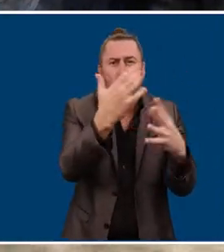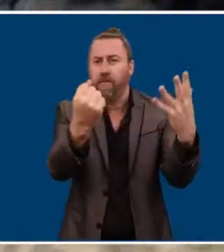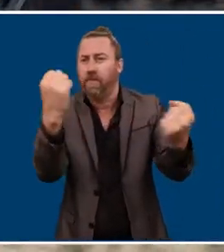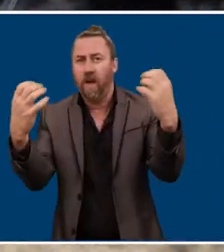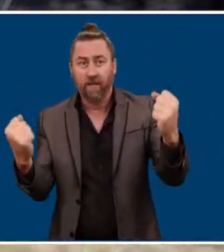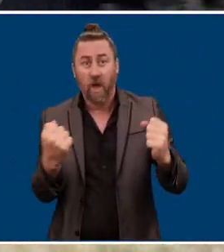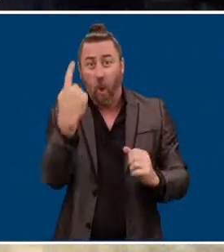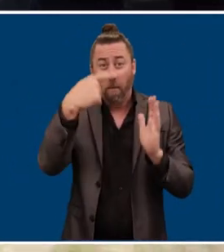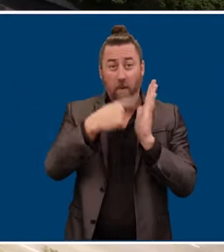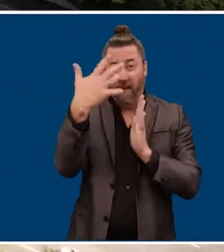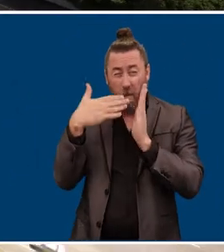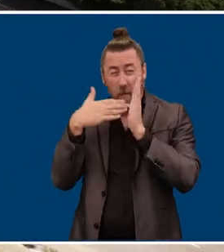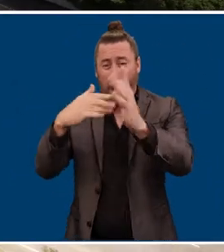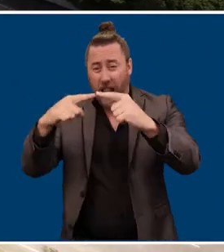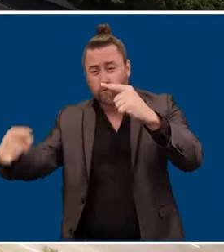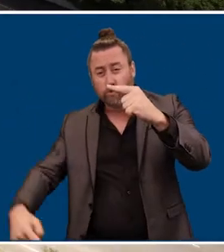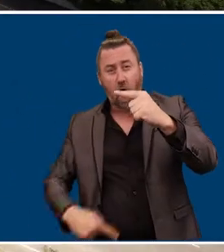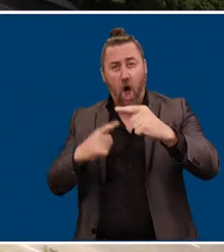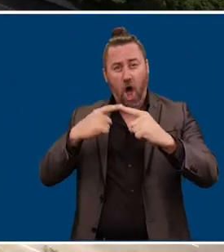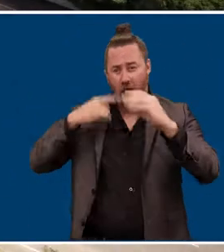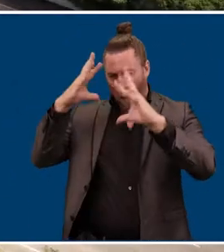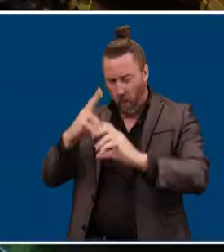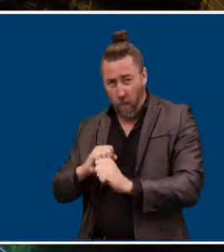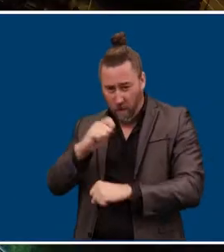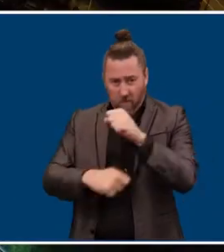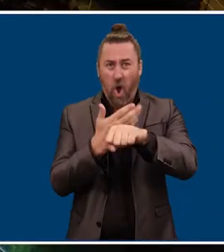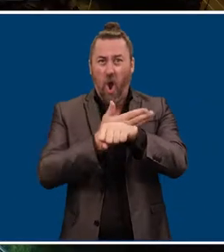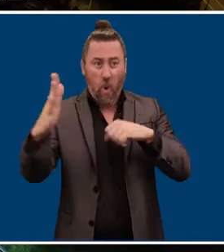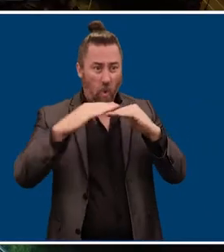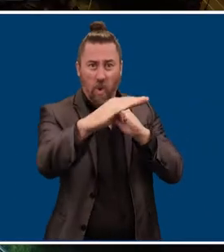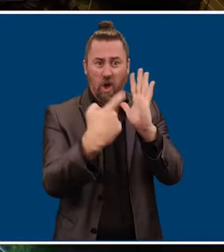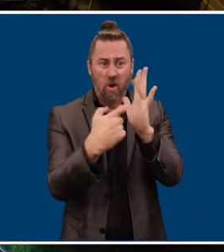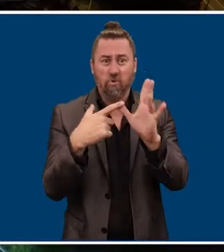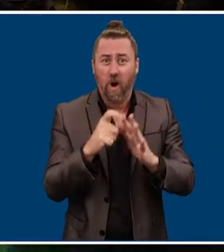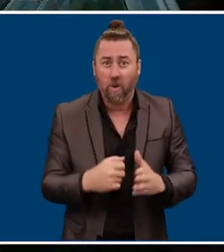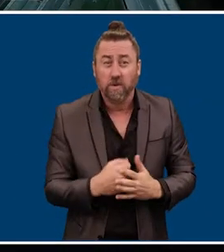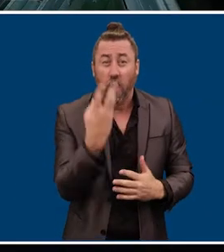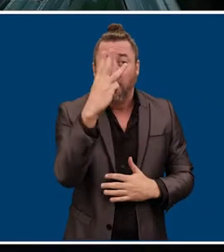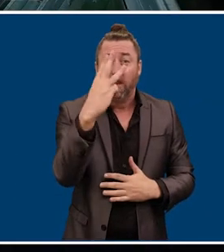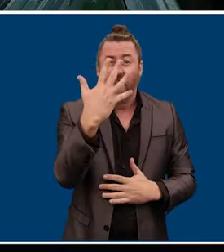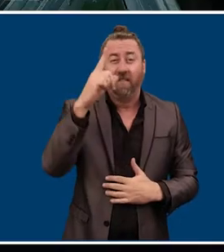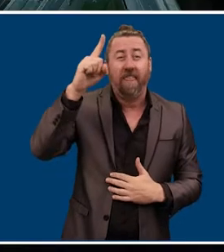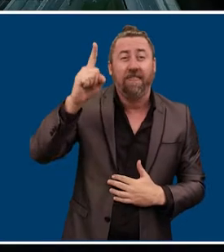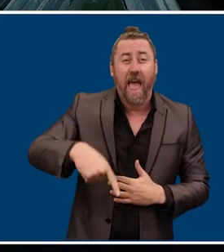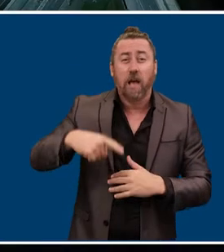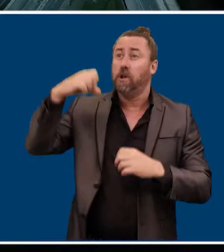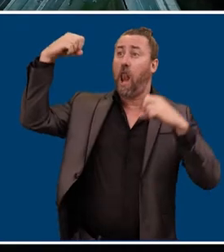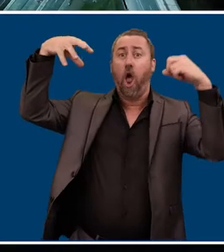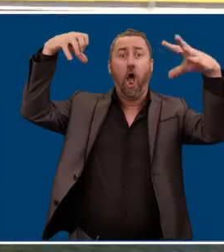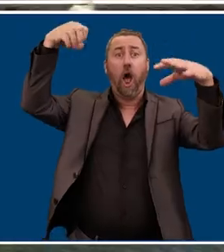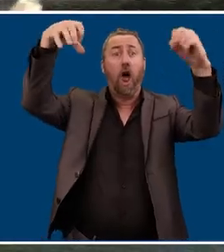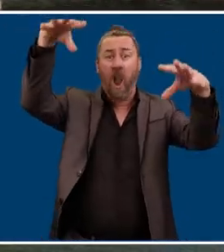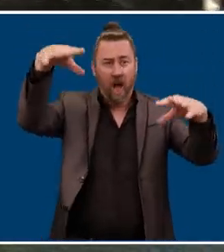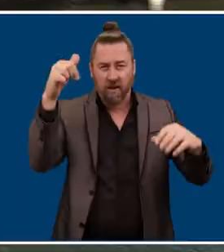We're recycling 1.5 million tyres and using them to build our roads. We're switching more than 35,000 streetlights to